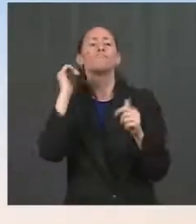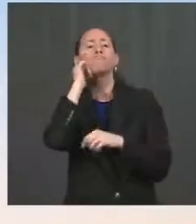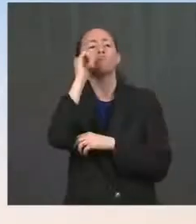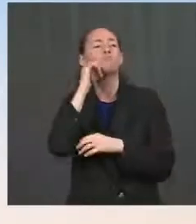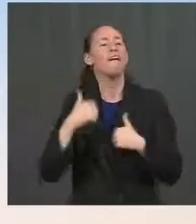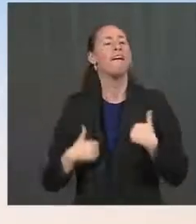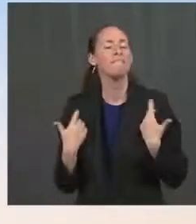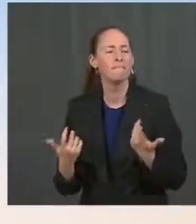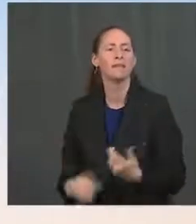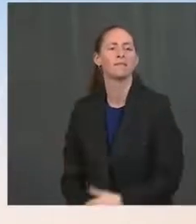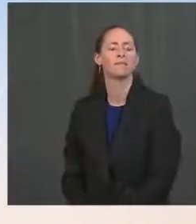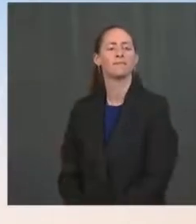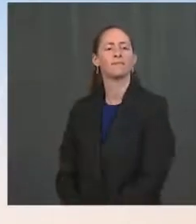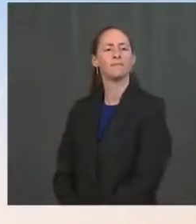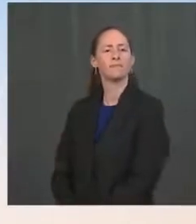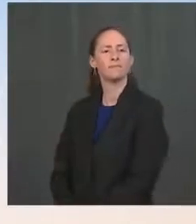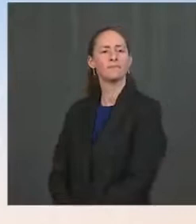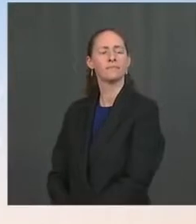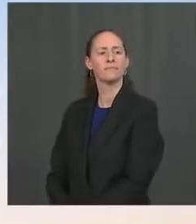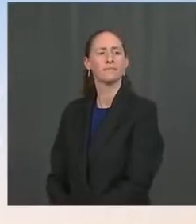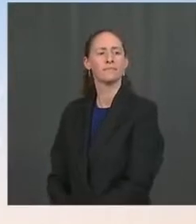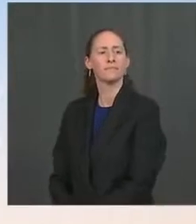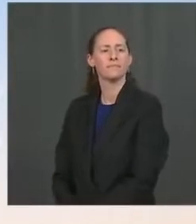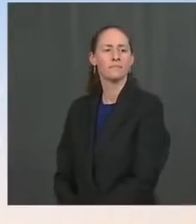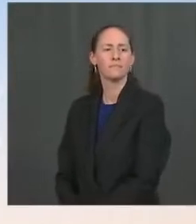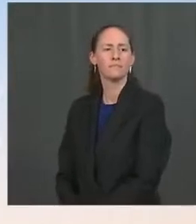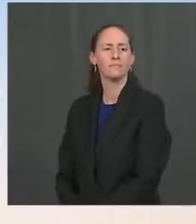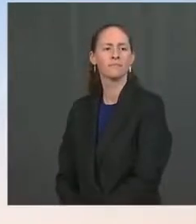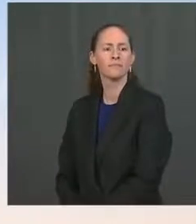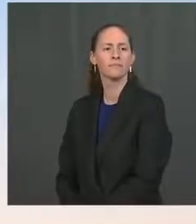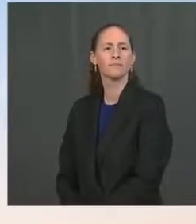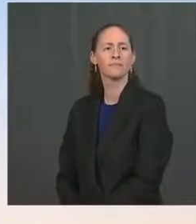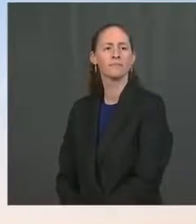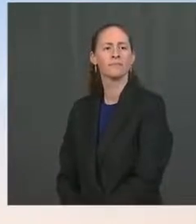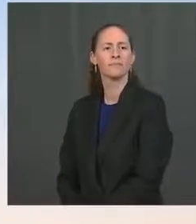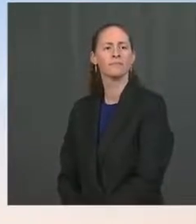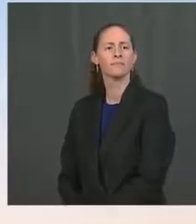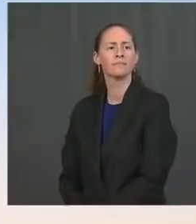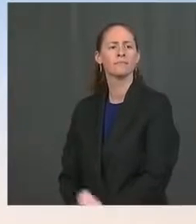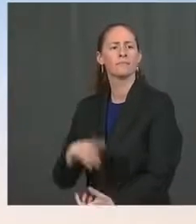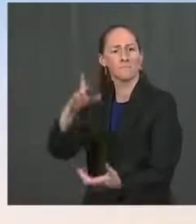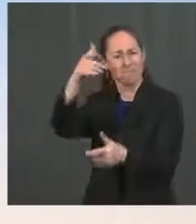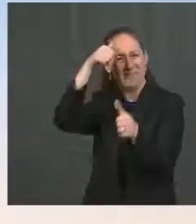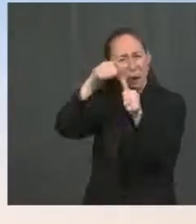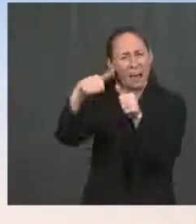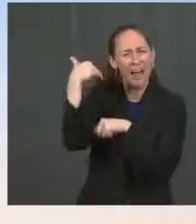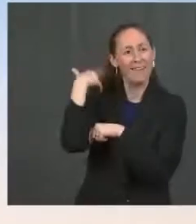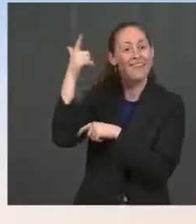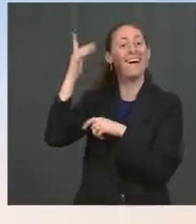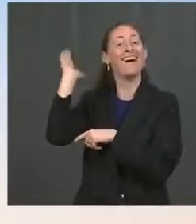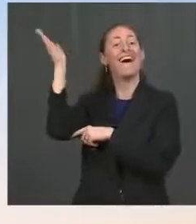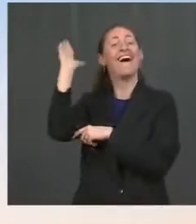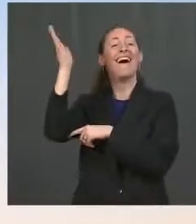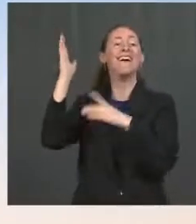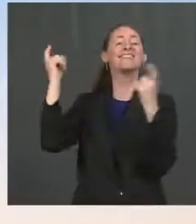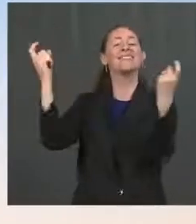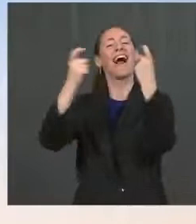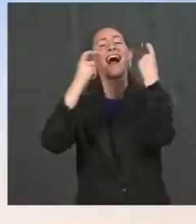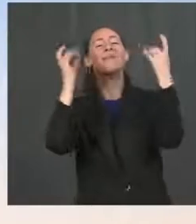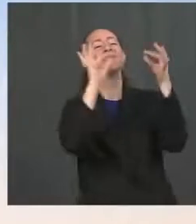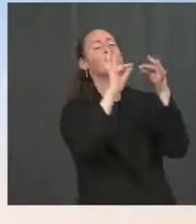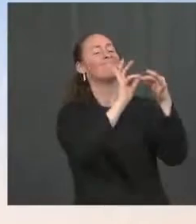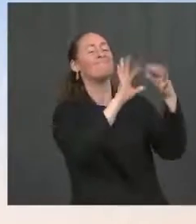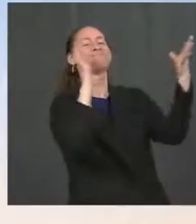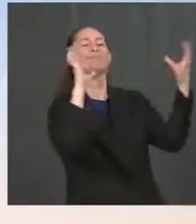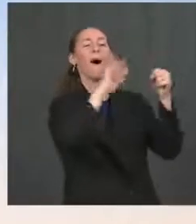false sense? I mean, the title of the speech was Celebrating Independence Day and Independence from COVID-19. The president said we gained the upper hand against the virus